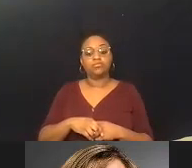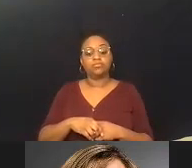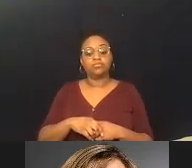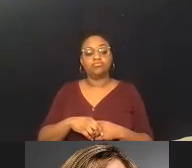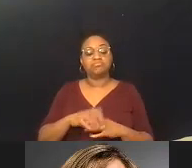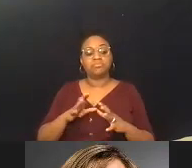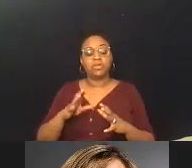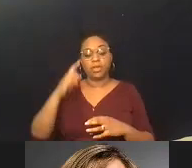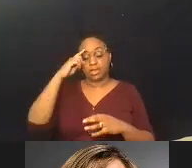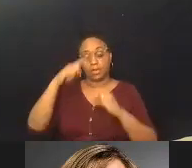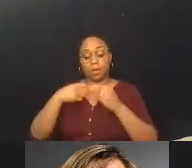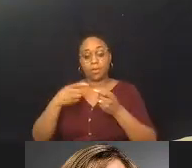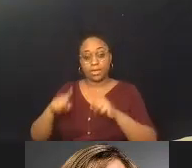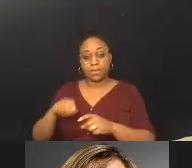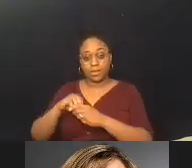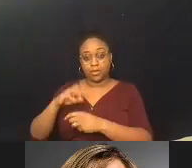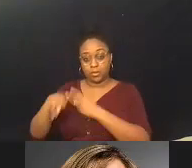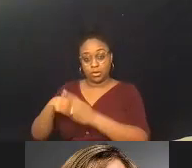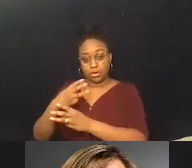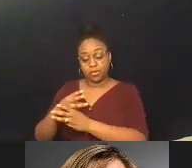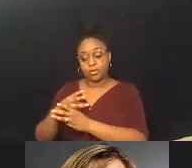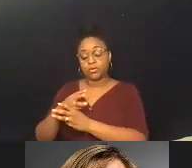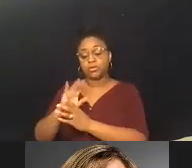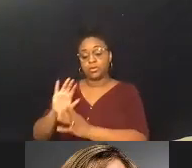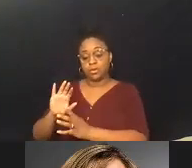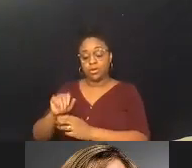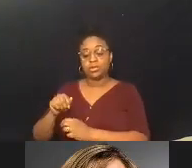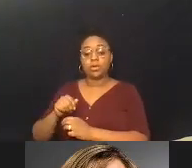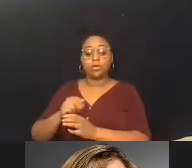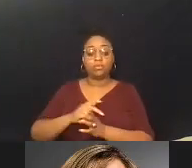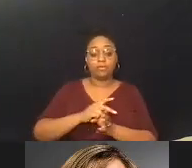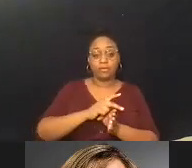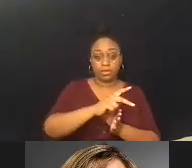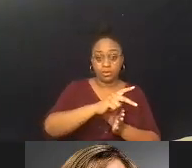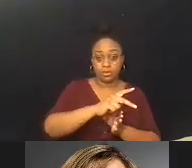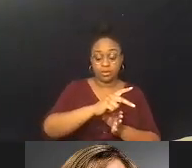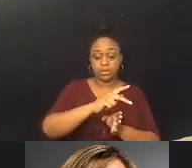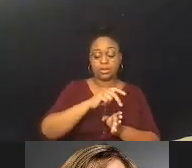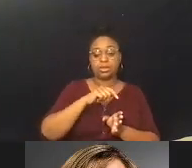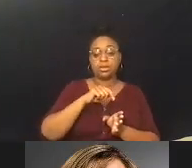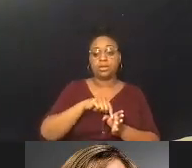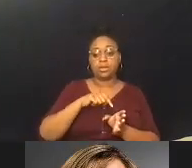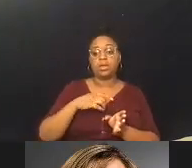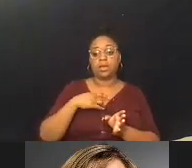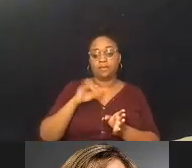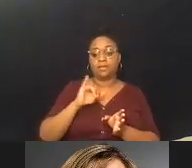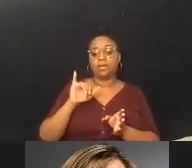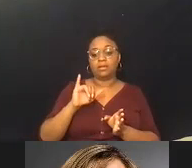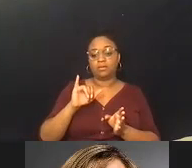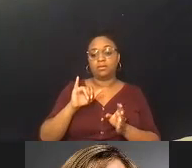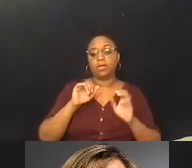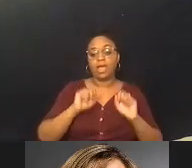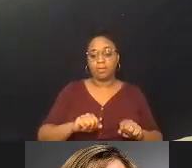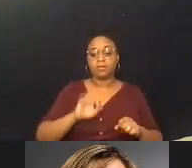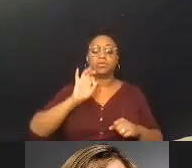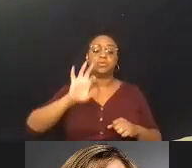the world right now, like I find being able to bring up diversity and bringing up experiences,